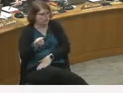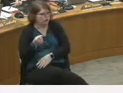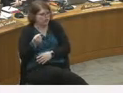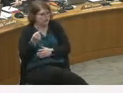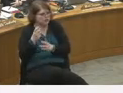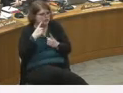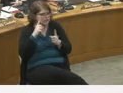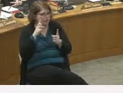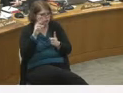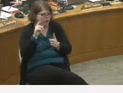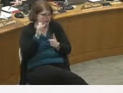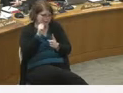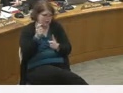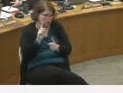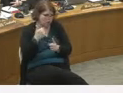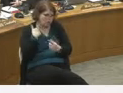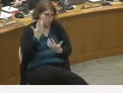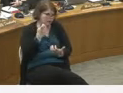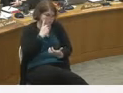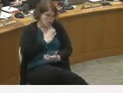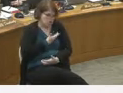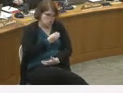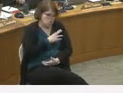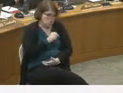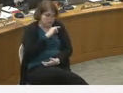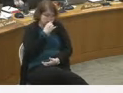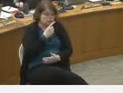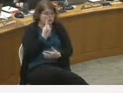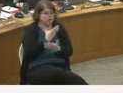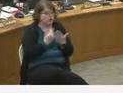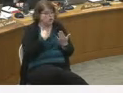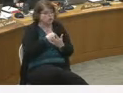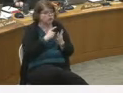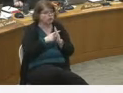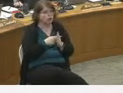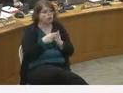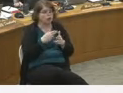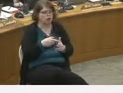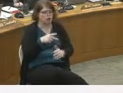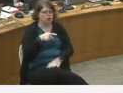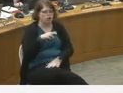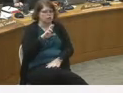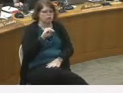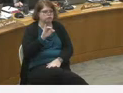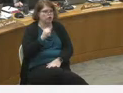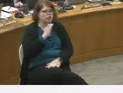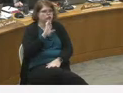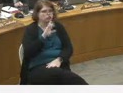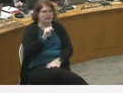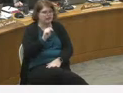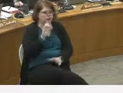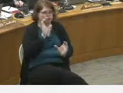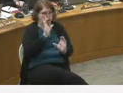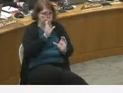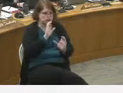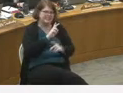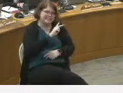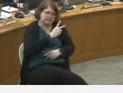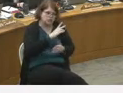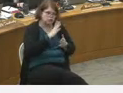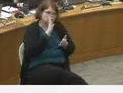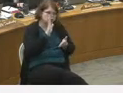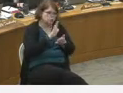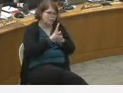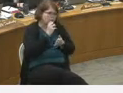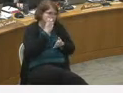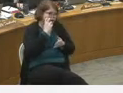we want it to be including for our own kids one of the things we started was a project search only the second School for the Blind and country to partner with